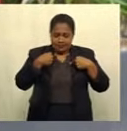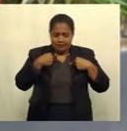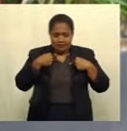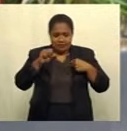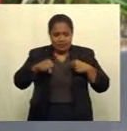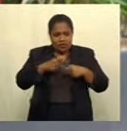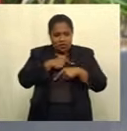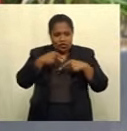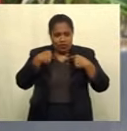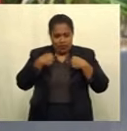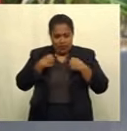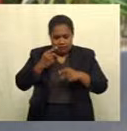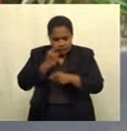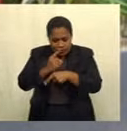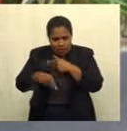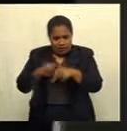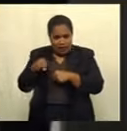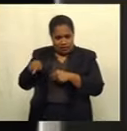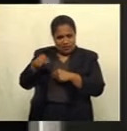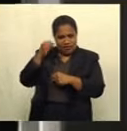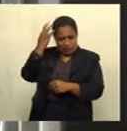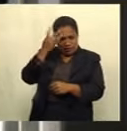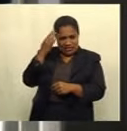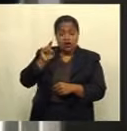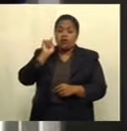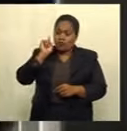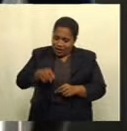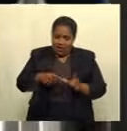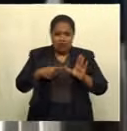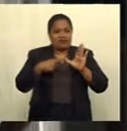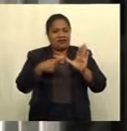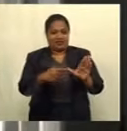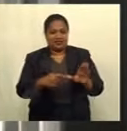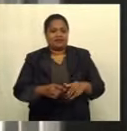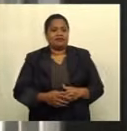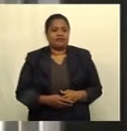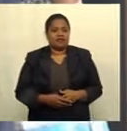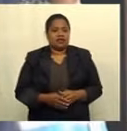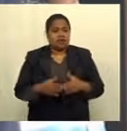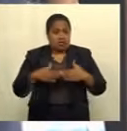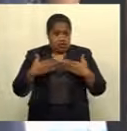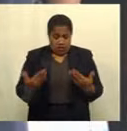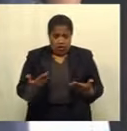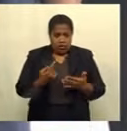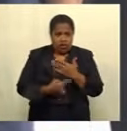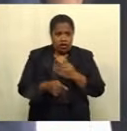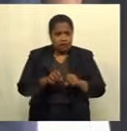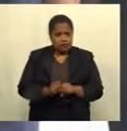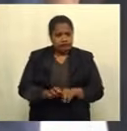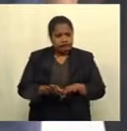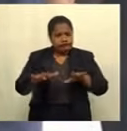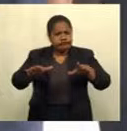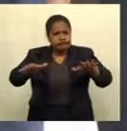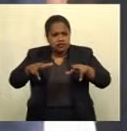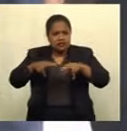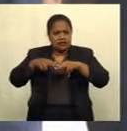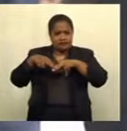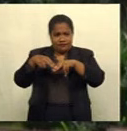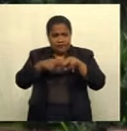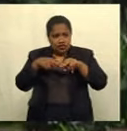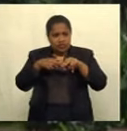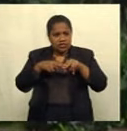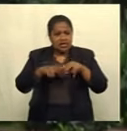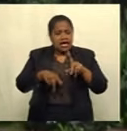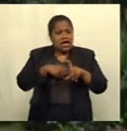concerns. And that's the answer. With a wide cross-section of Fiji hit by the pandemic, Syed Qayyum says there is no